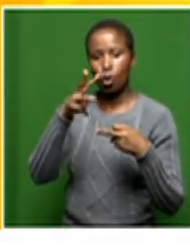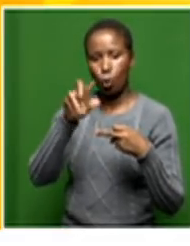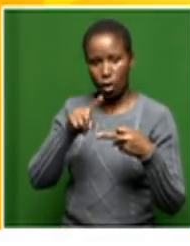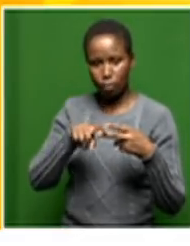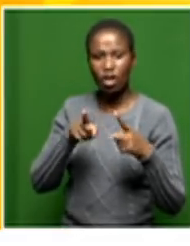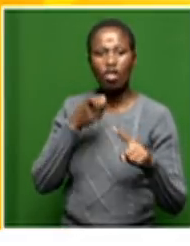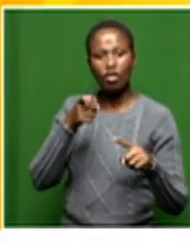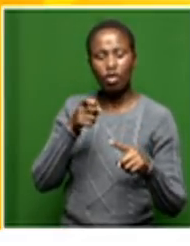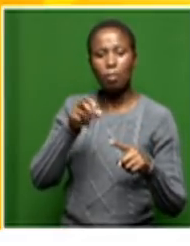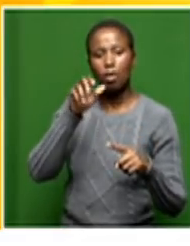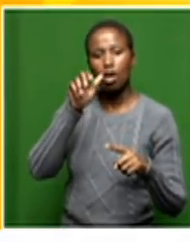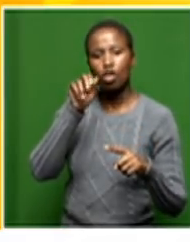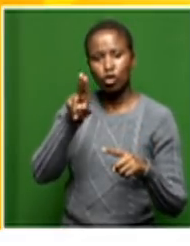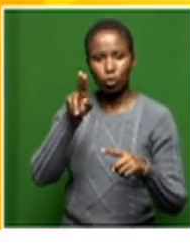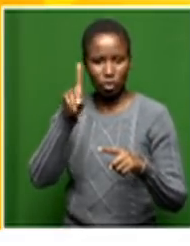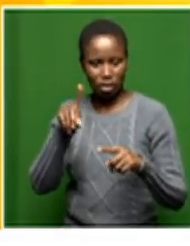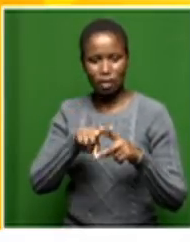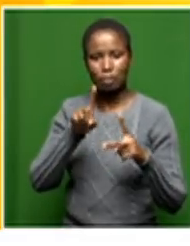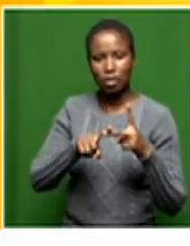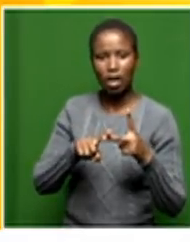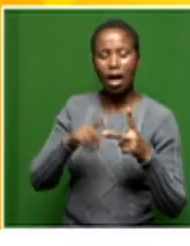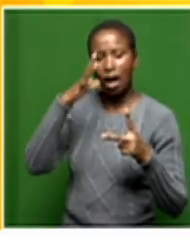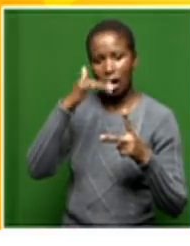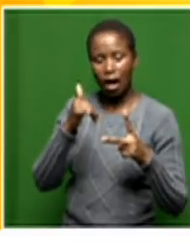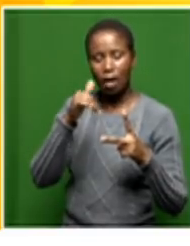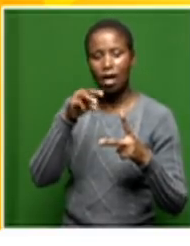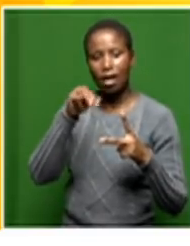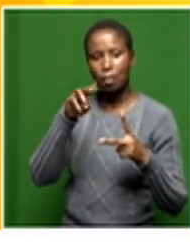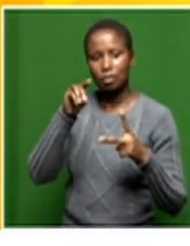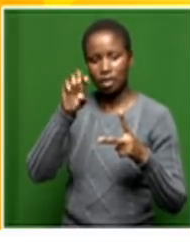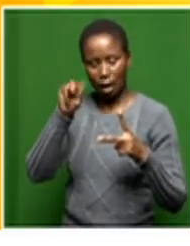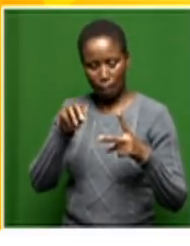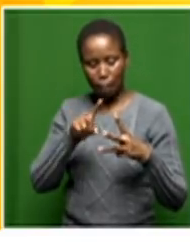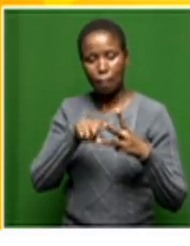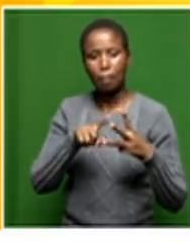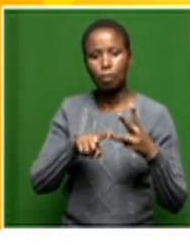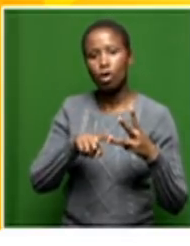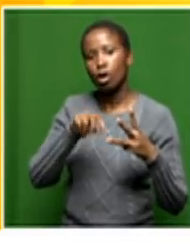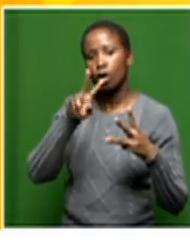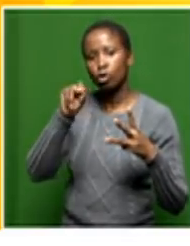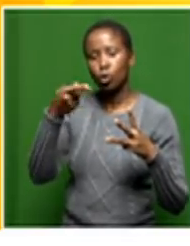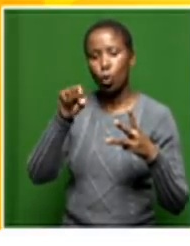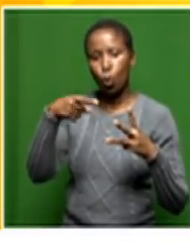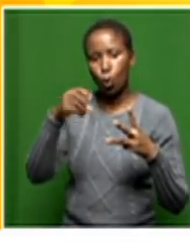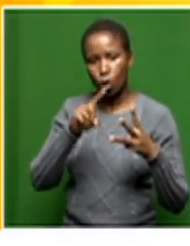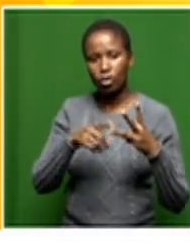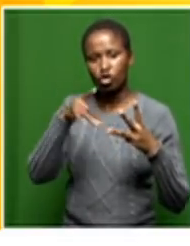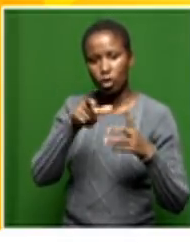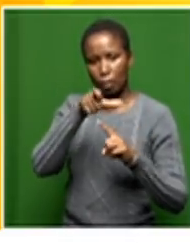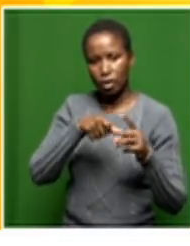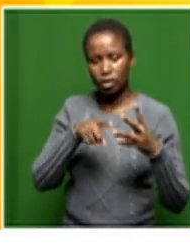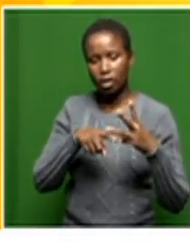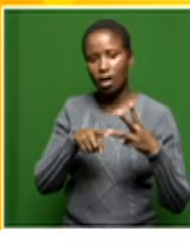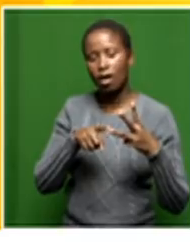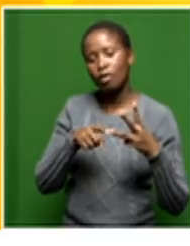United Democratic Movement, African Transformation Movement's Sibusiso Mncwango, and of course, the former chairperson of the Standing Committee